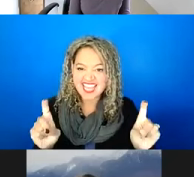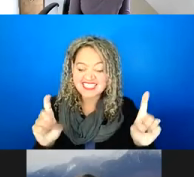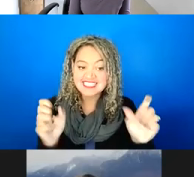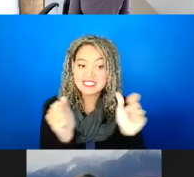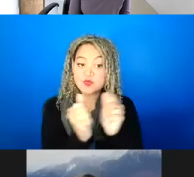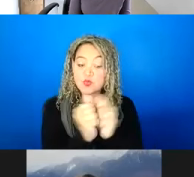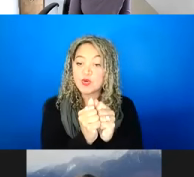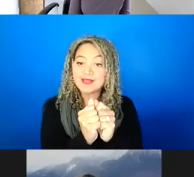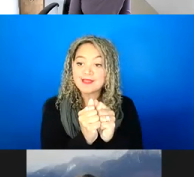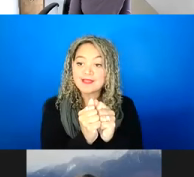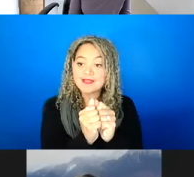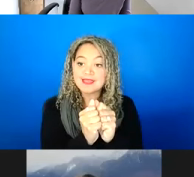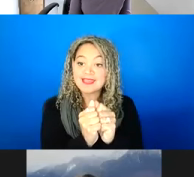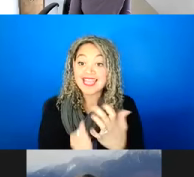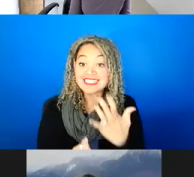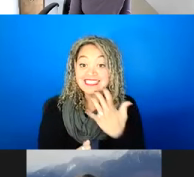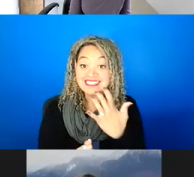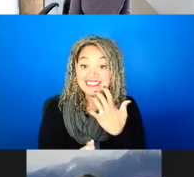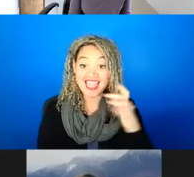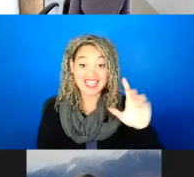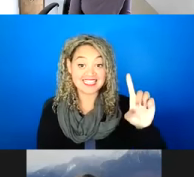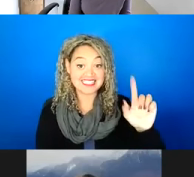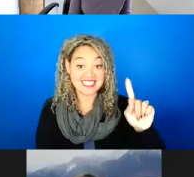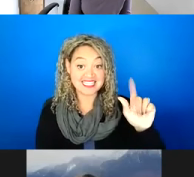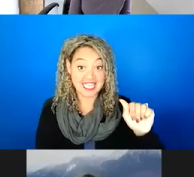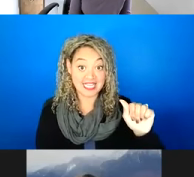the taste data and vice